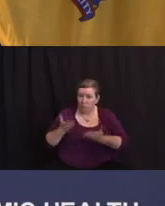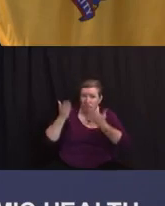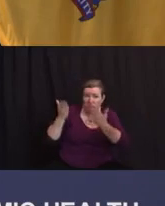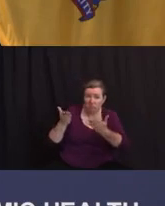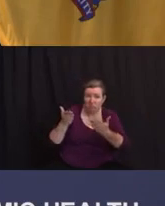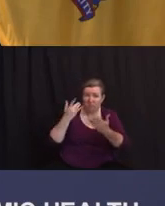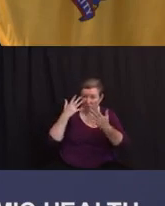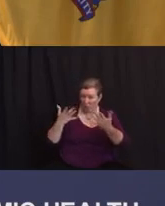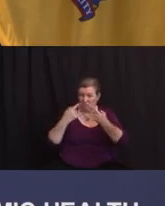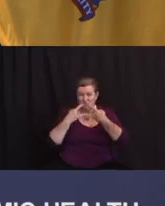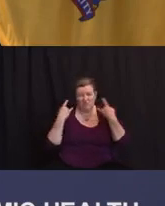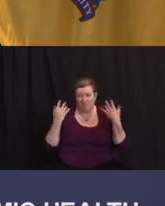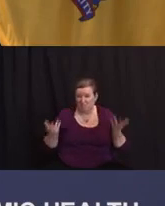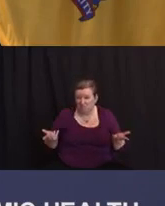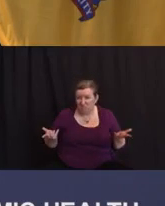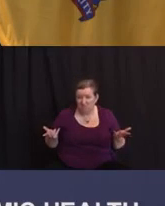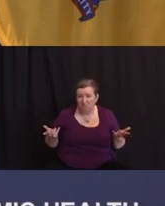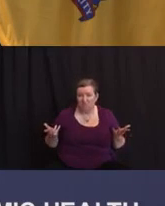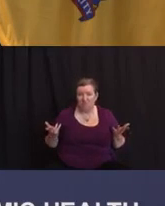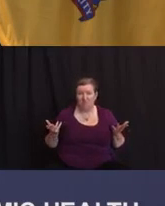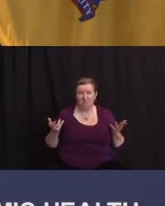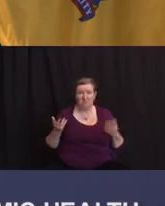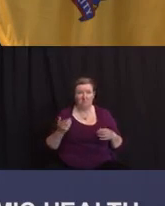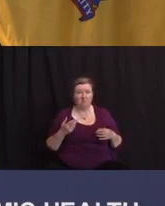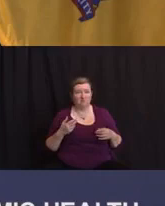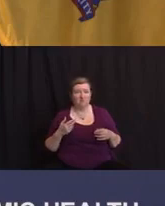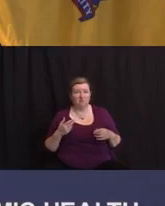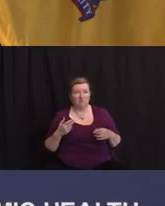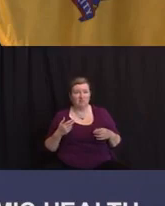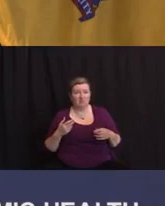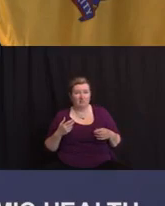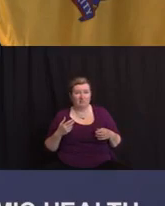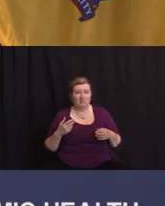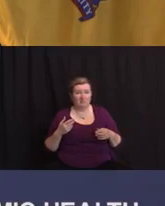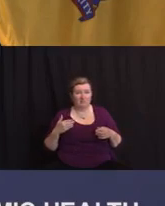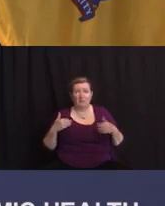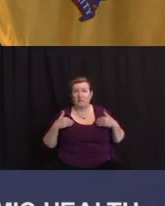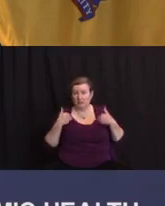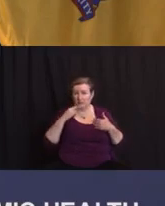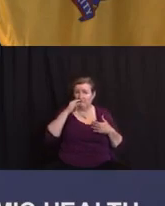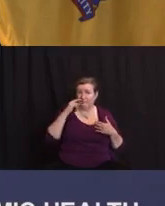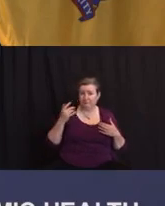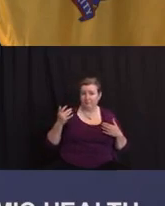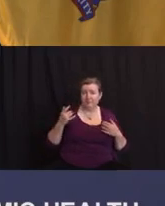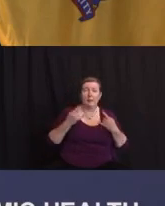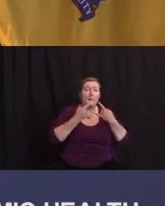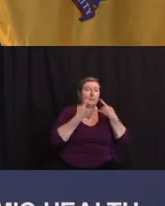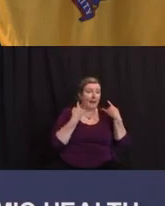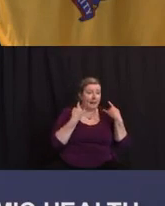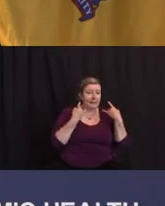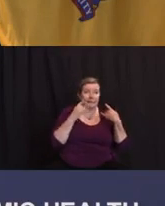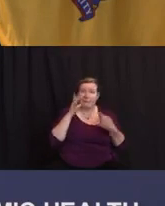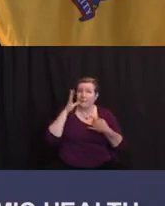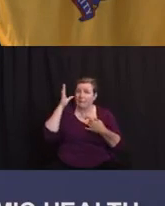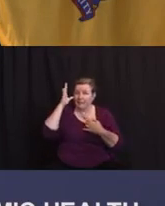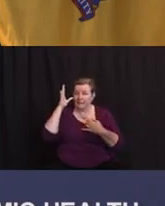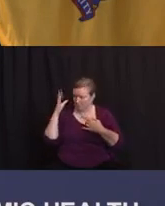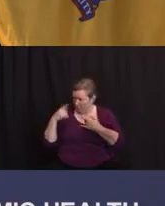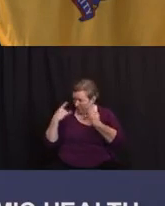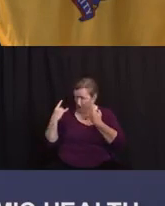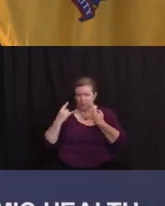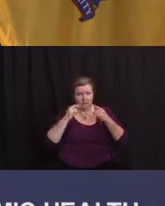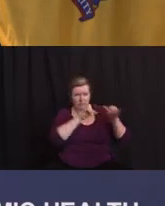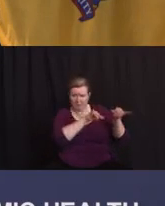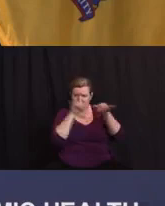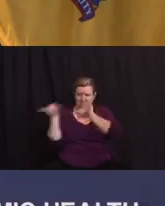should, because you see this a lot with younger kids, they're wearing the mask and then the parent is wearing the mask if they're in a supermarket or a big box store. What's